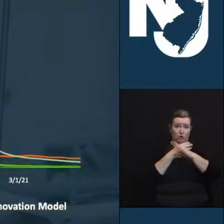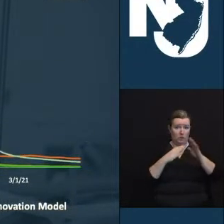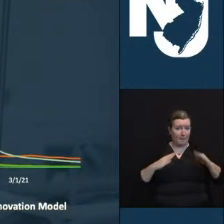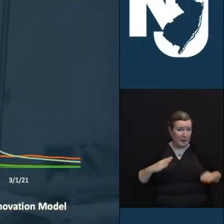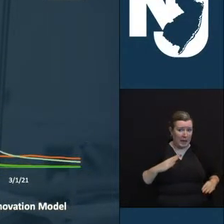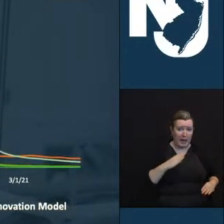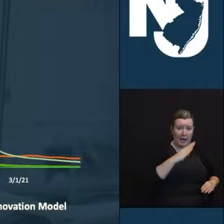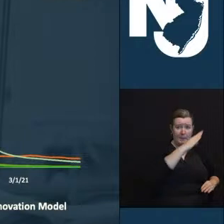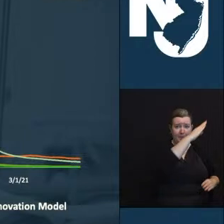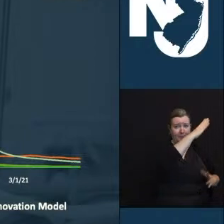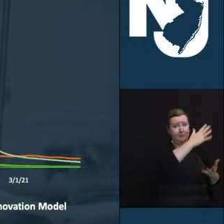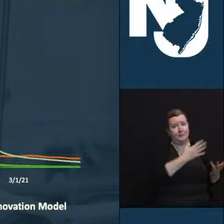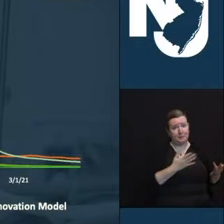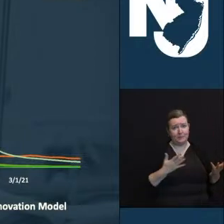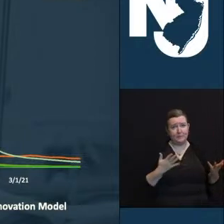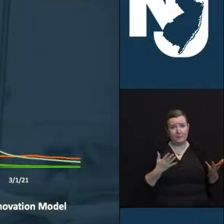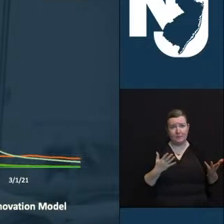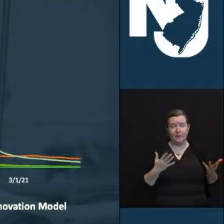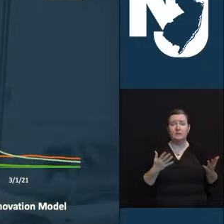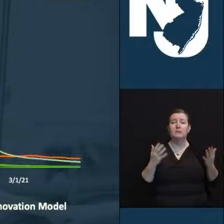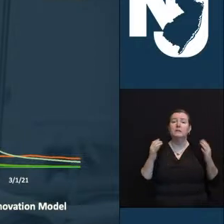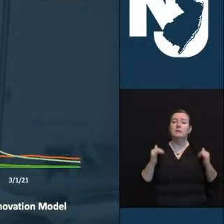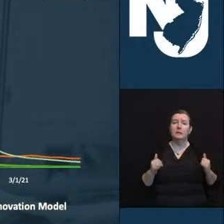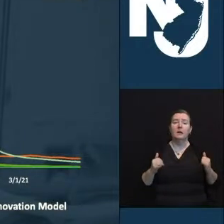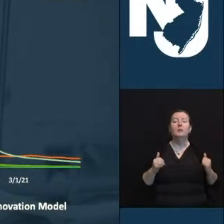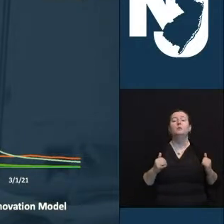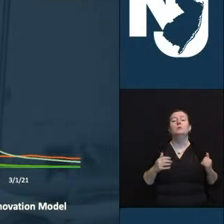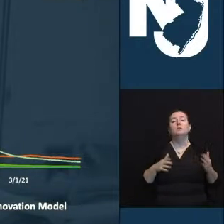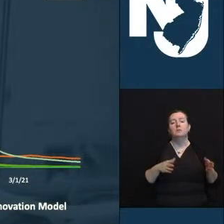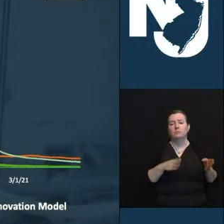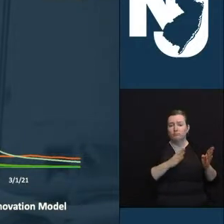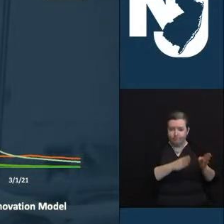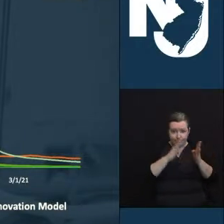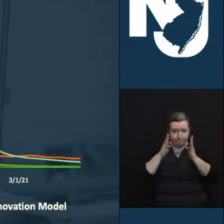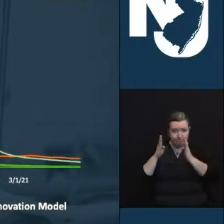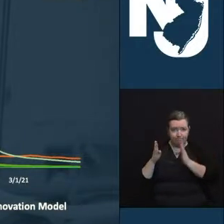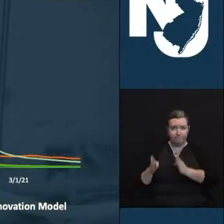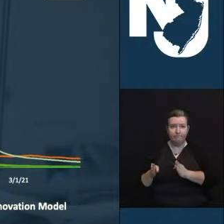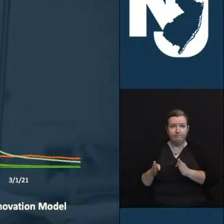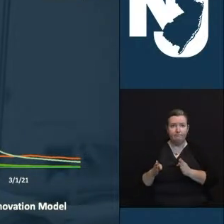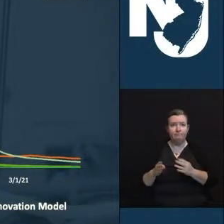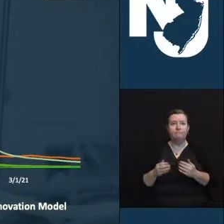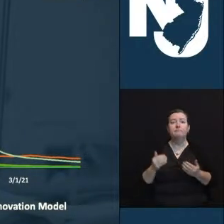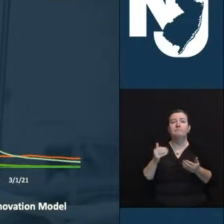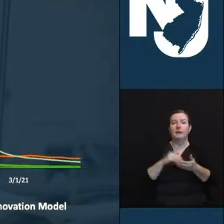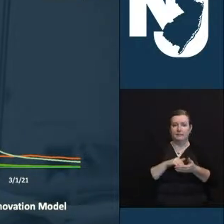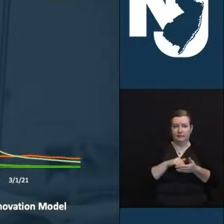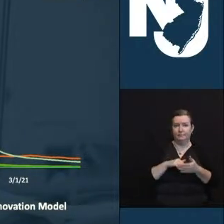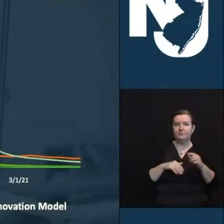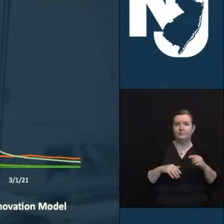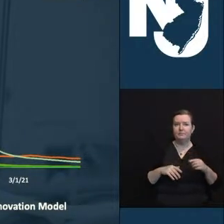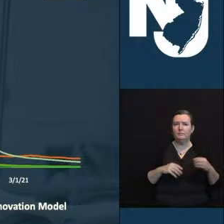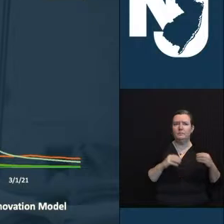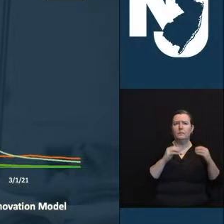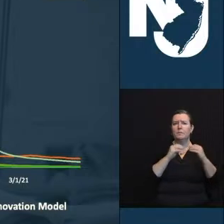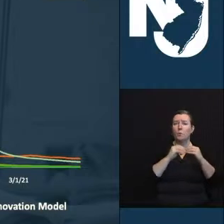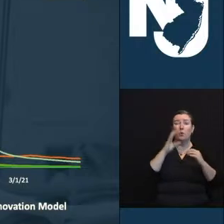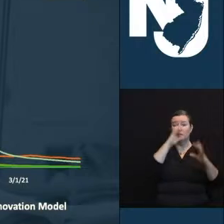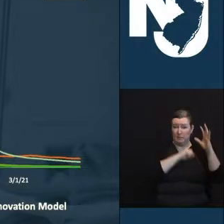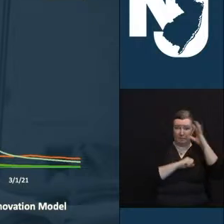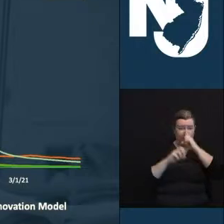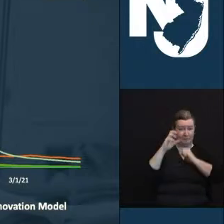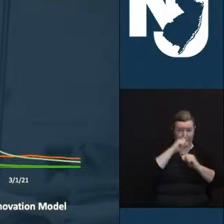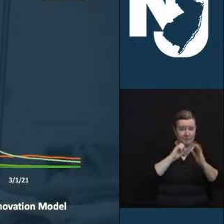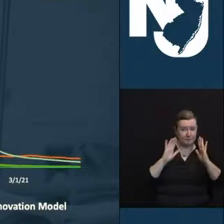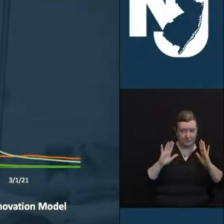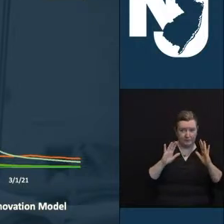second set of assumptions. Again, Department of Health is on the left, Department of Innovation on the right. These envision a path